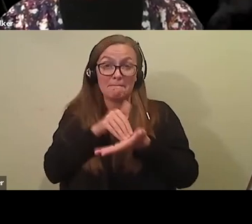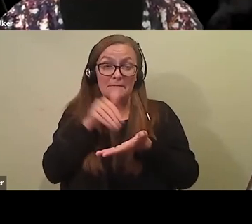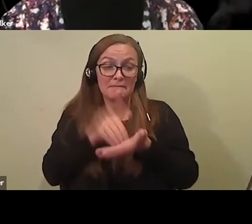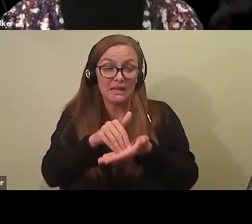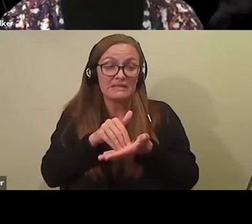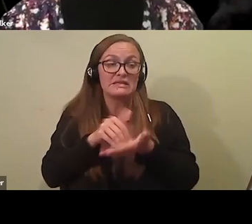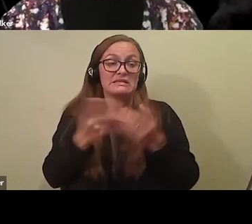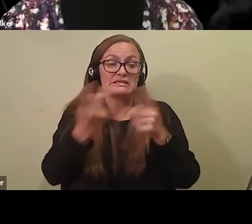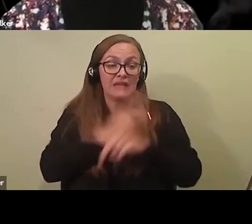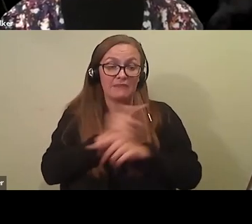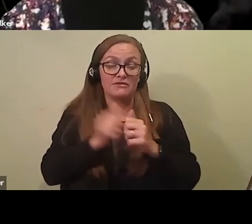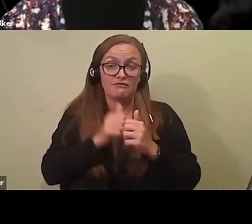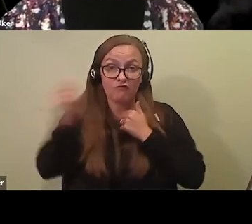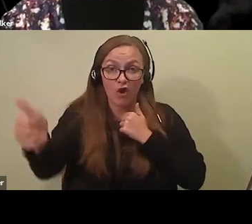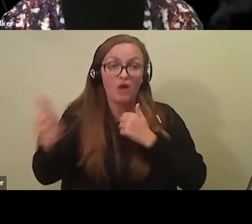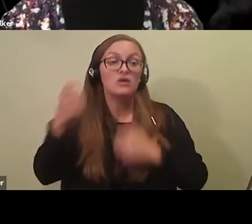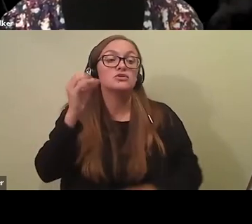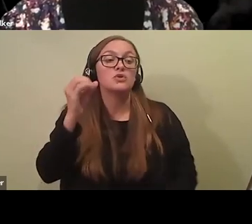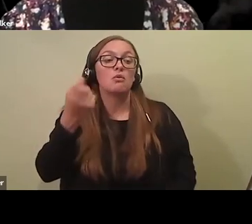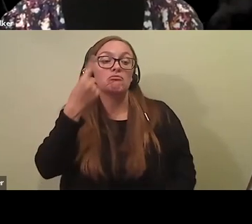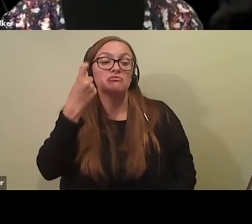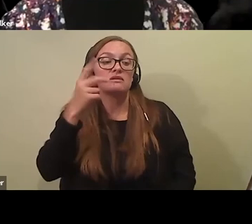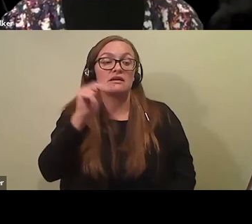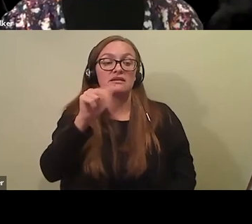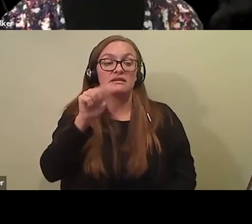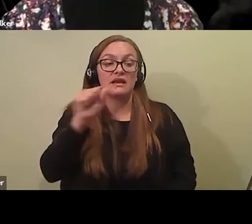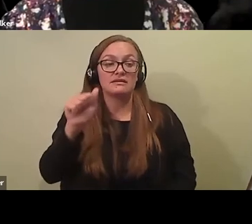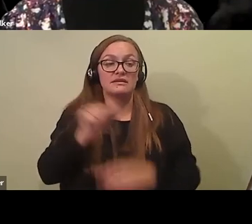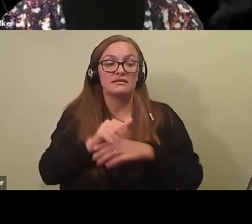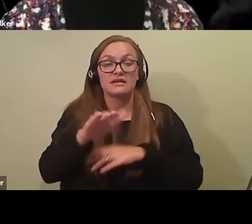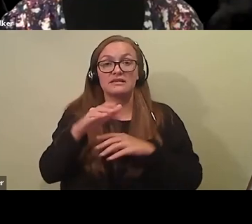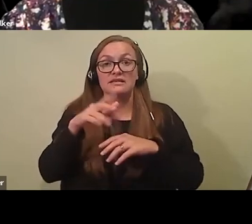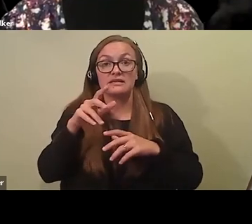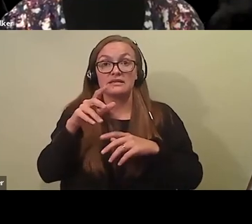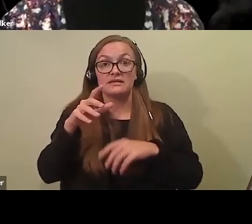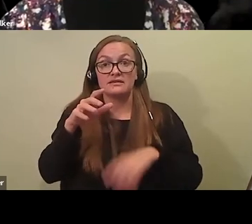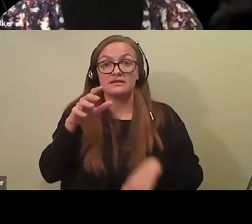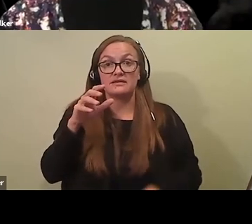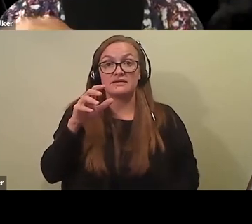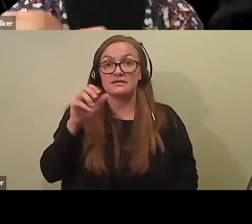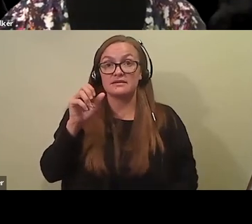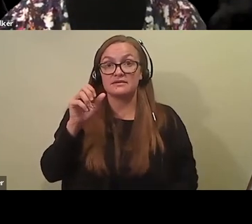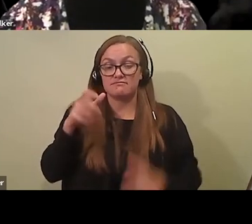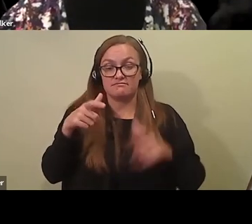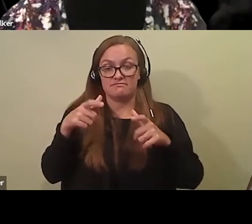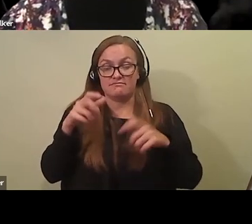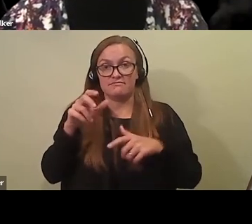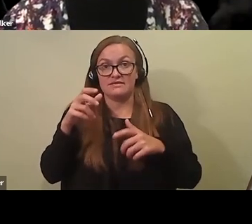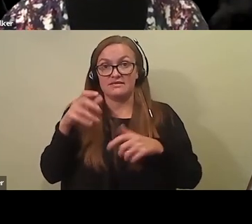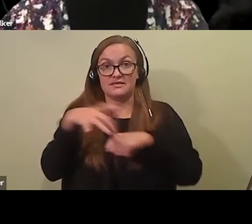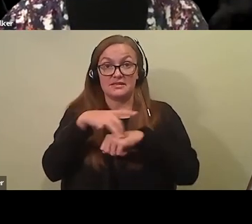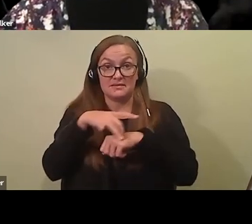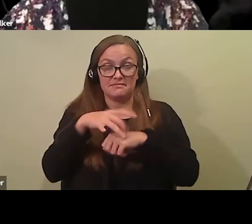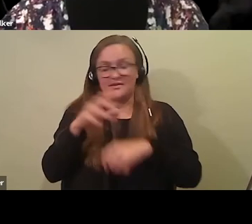when NASA sends a spacecraft to Mars, the time that elapses from launch here on Earth to arrival on Mars